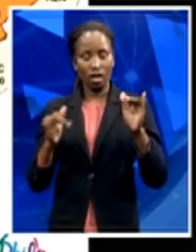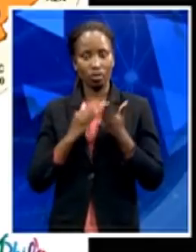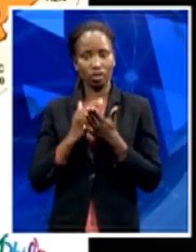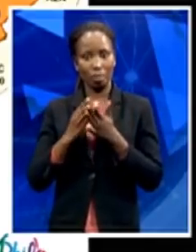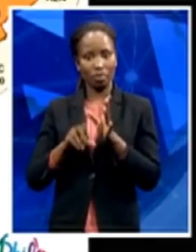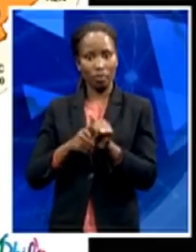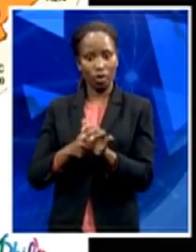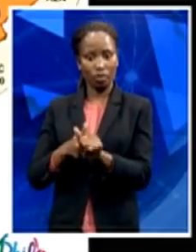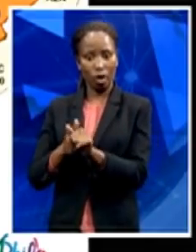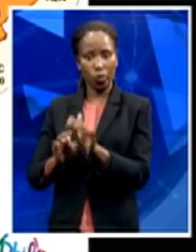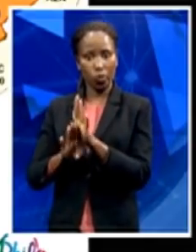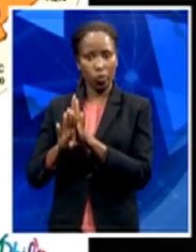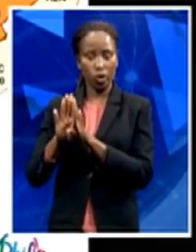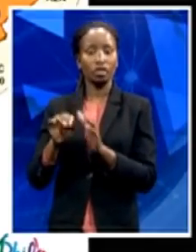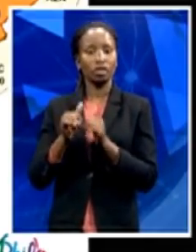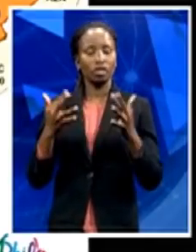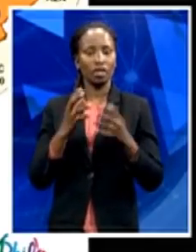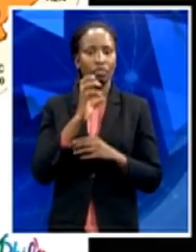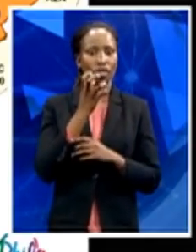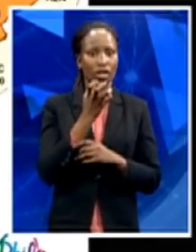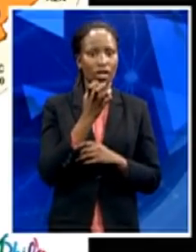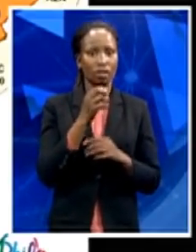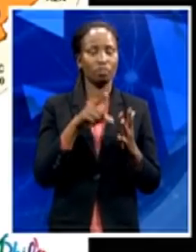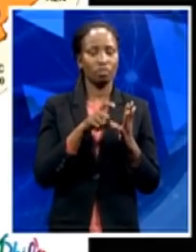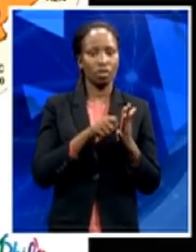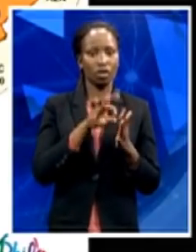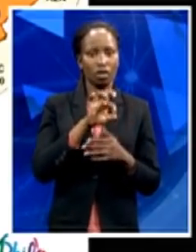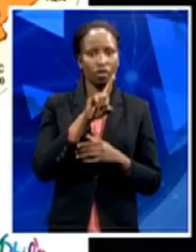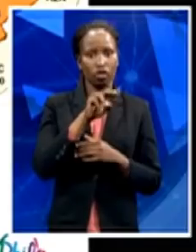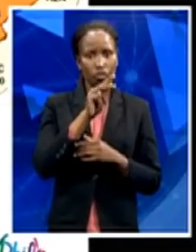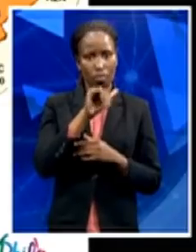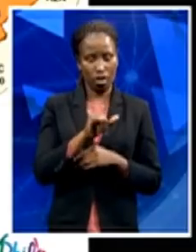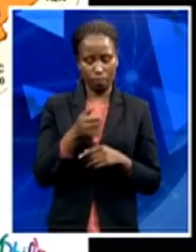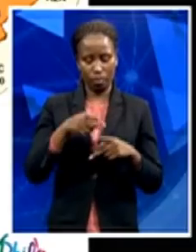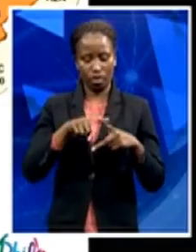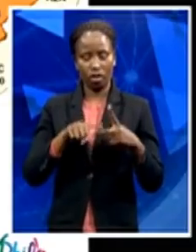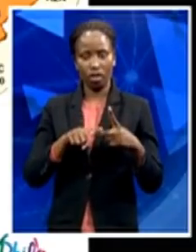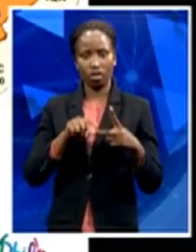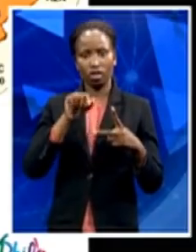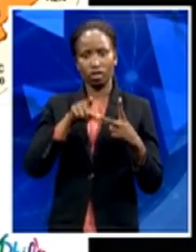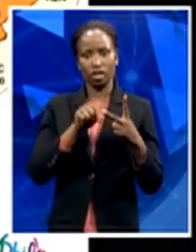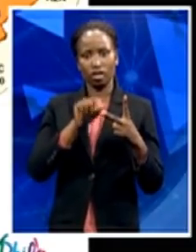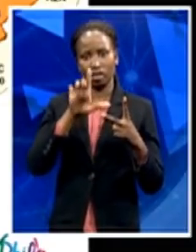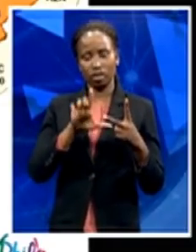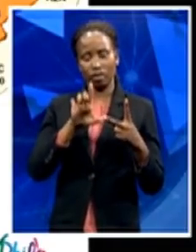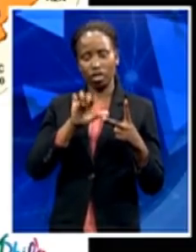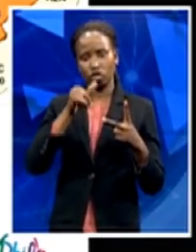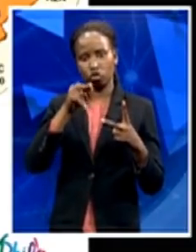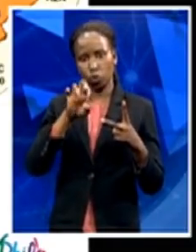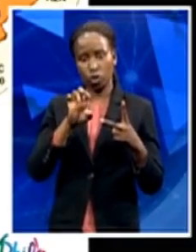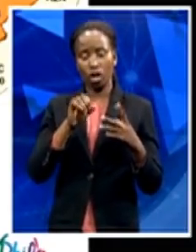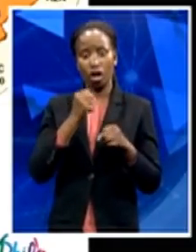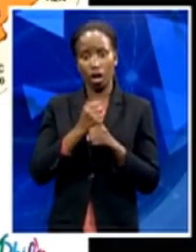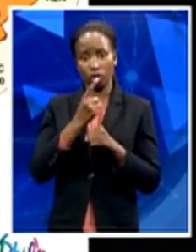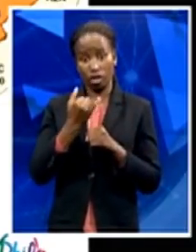the 31st of May, and then on the 7th of June, Gauteng is now the province that has got more